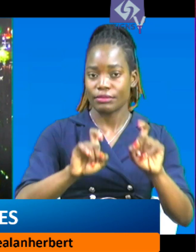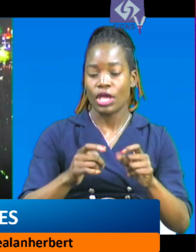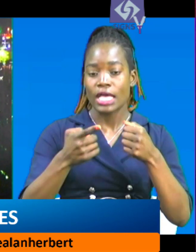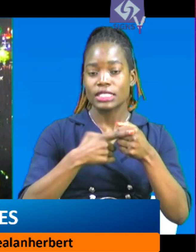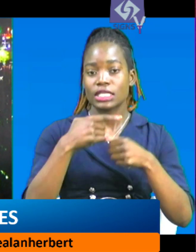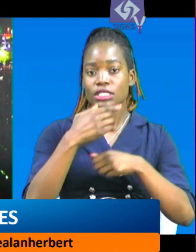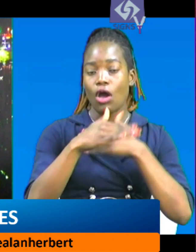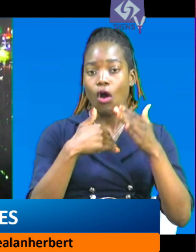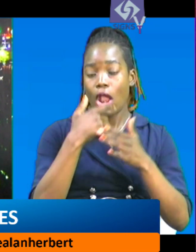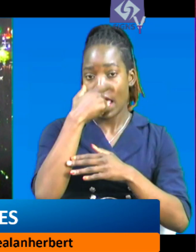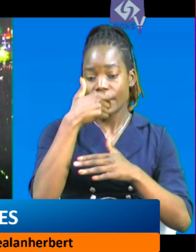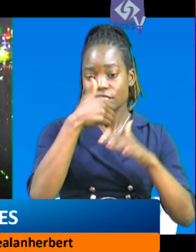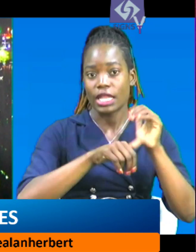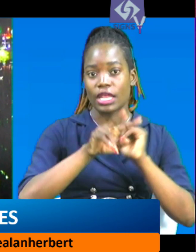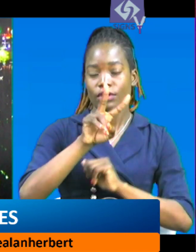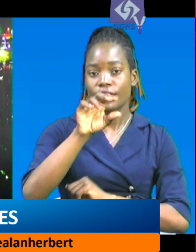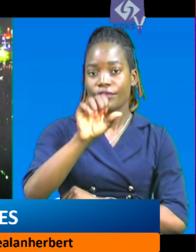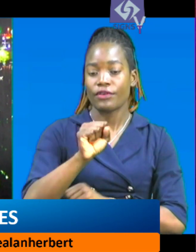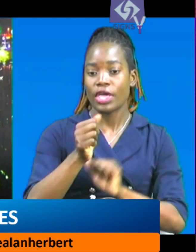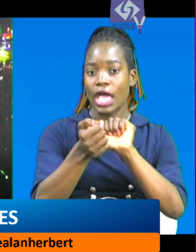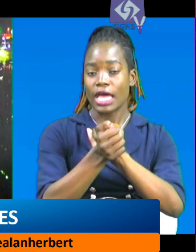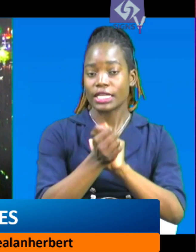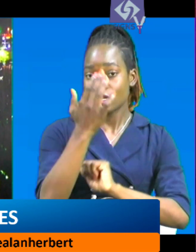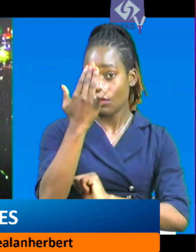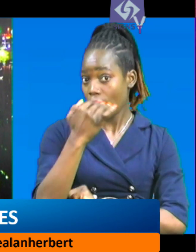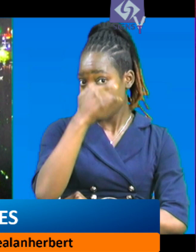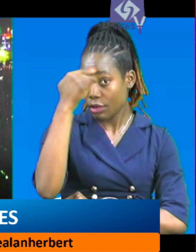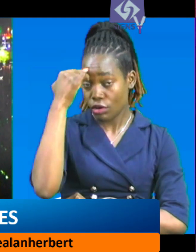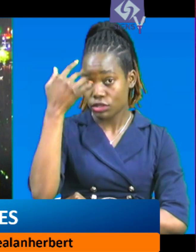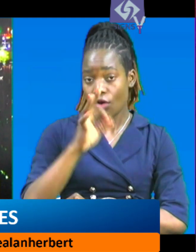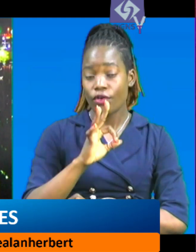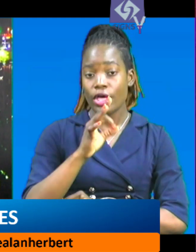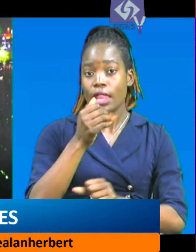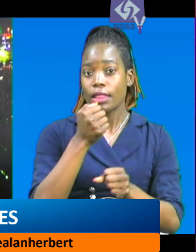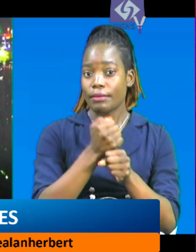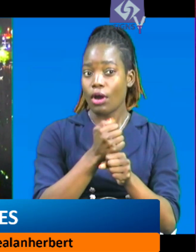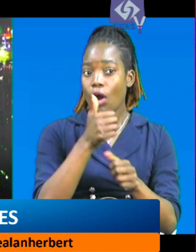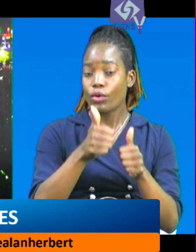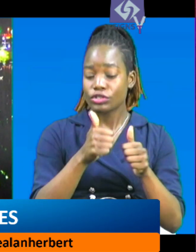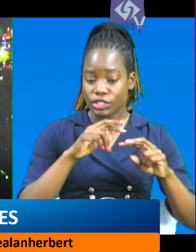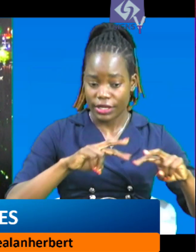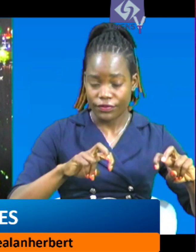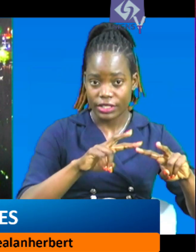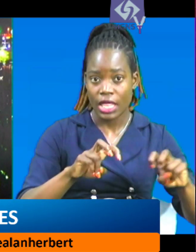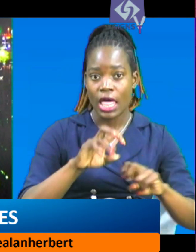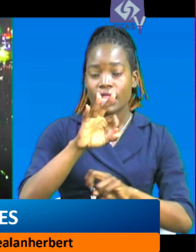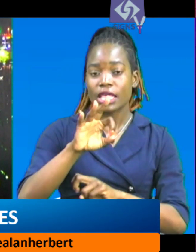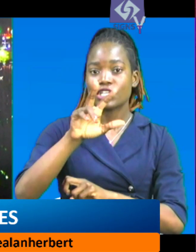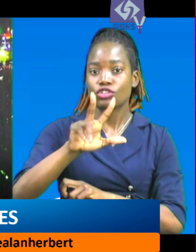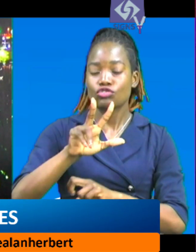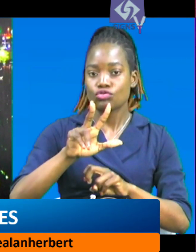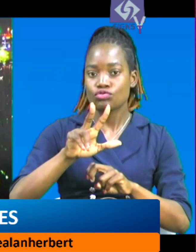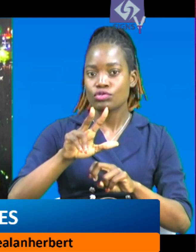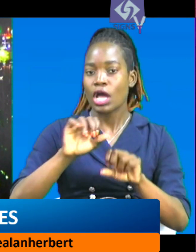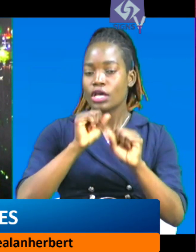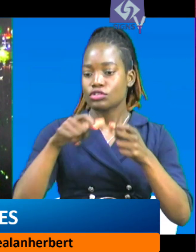Now the 6, all under 25 years of age, were arrested following a multi-agency operation that was investigating 32